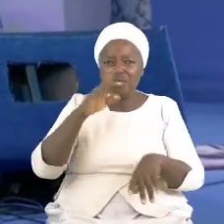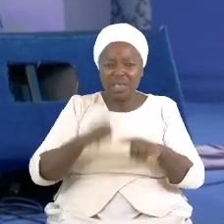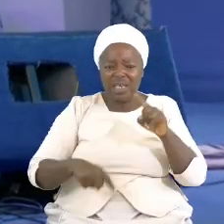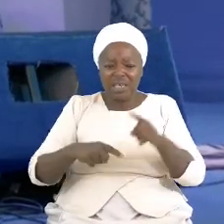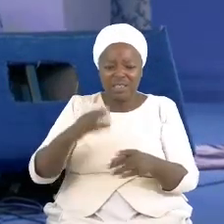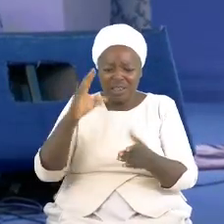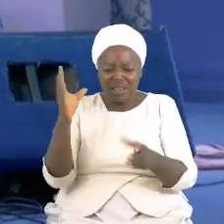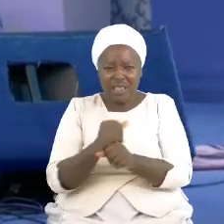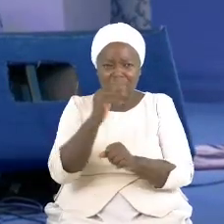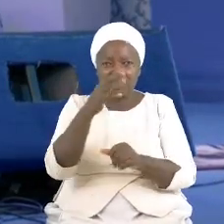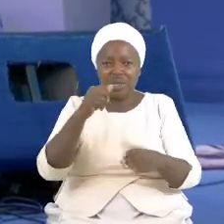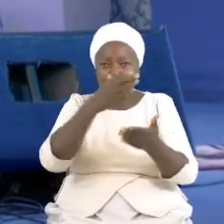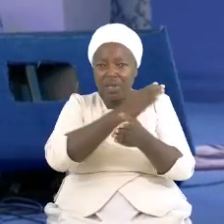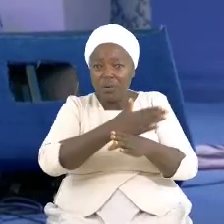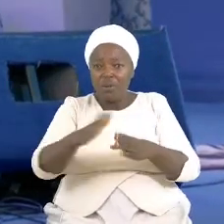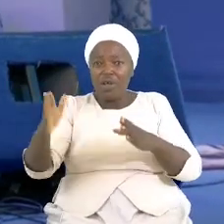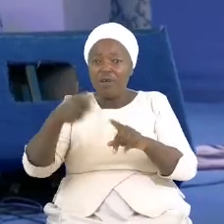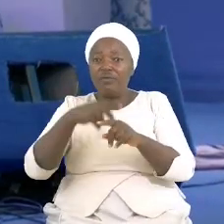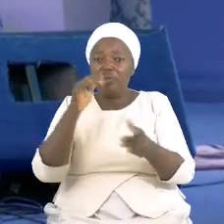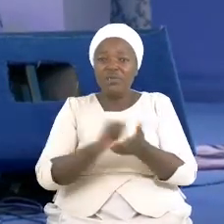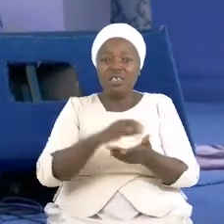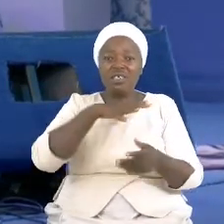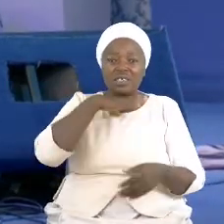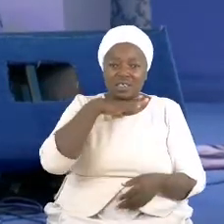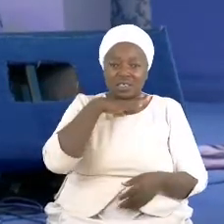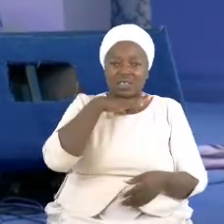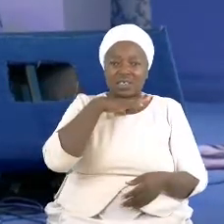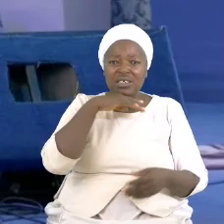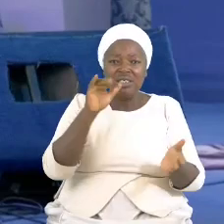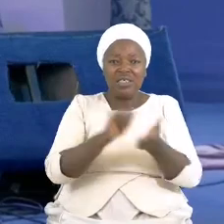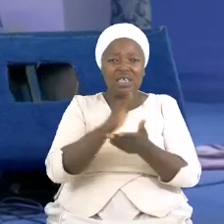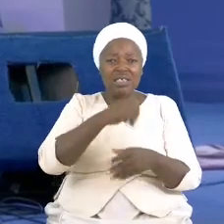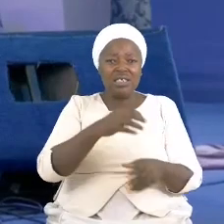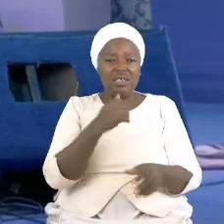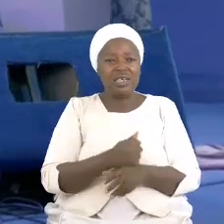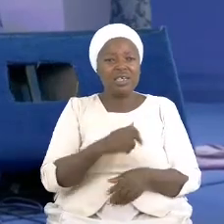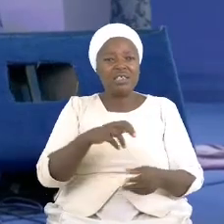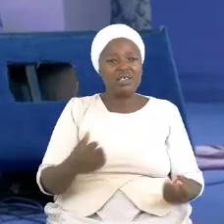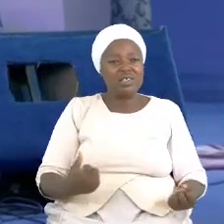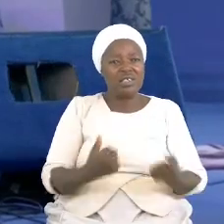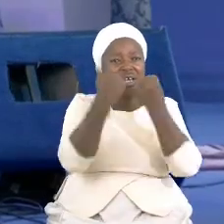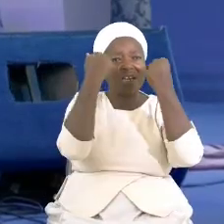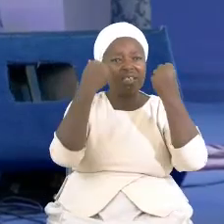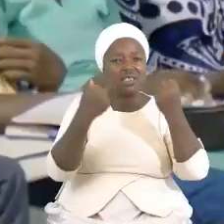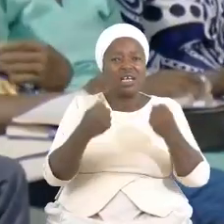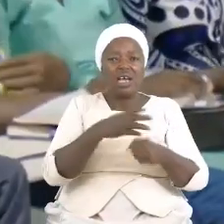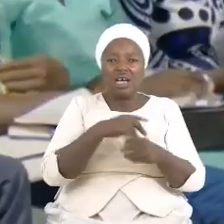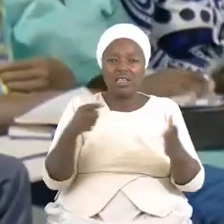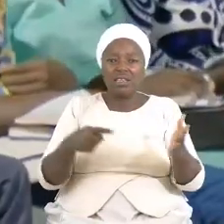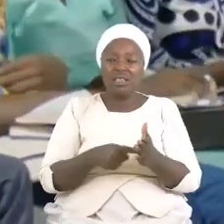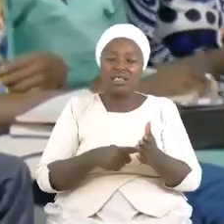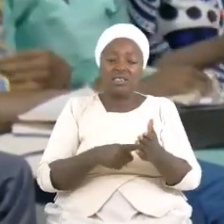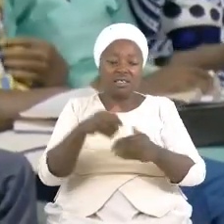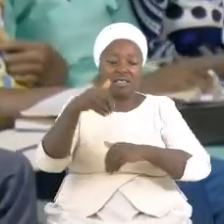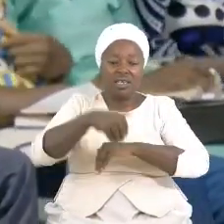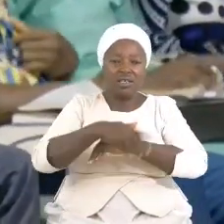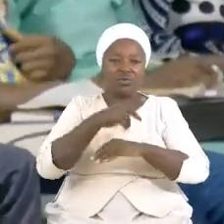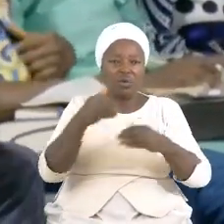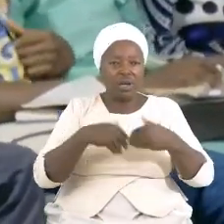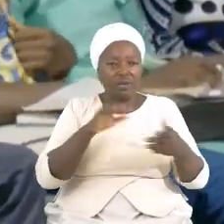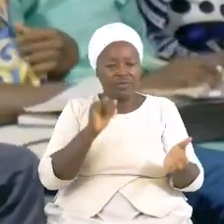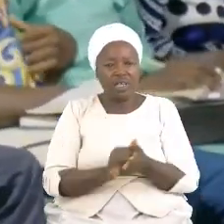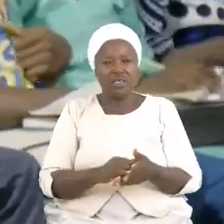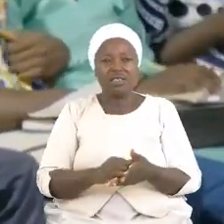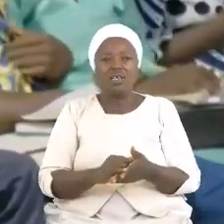or from iniquity. It's a mountain. And tonight, you're having dominion. I